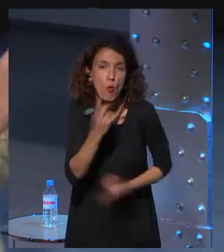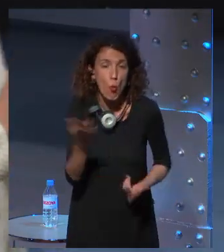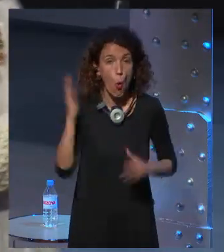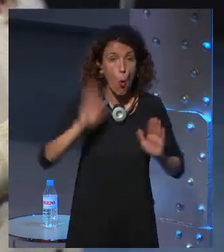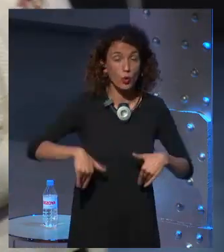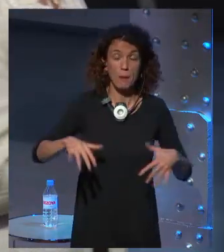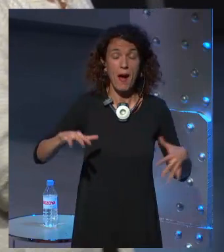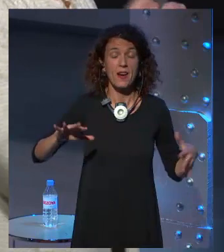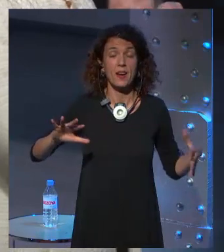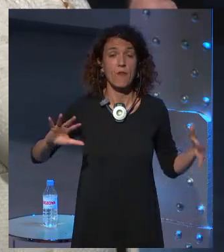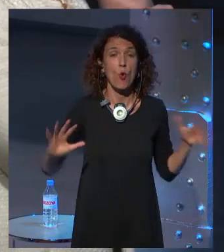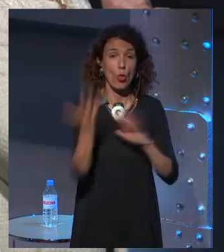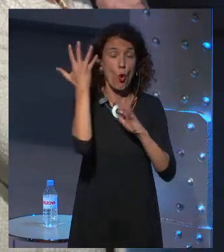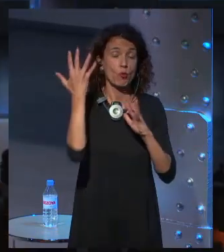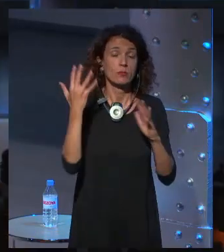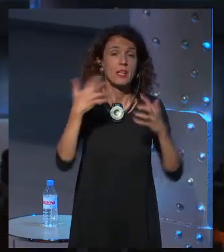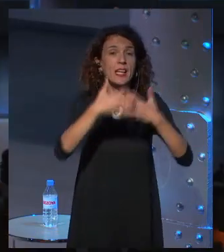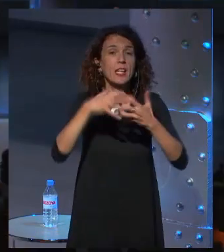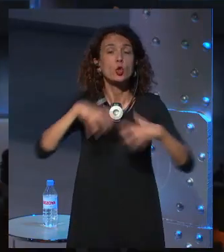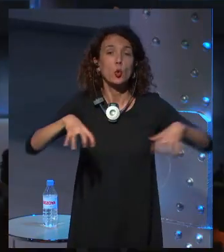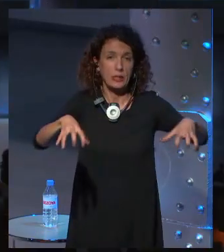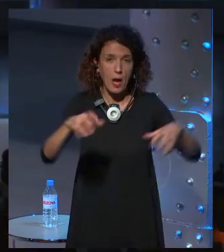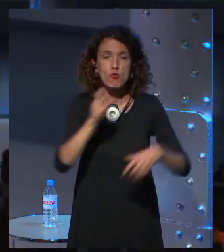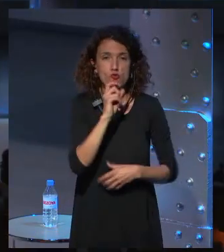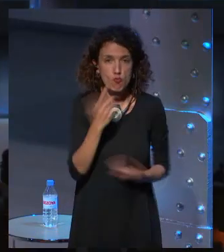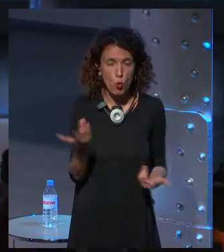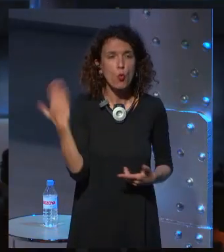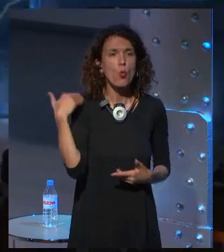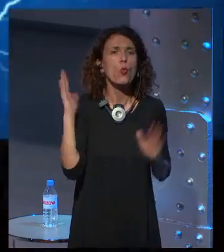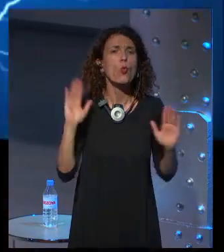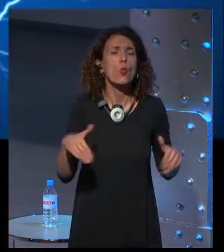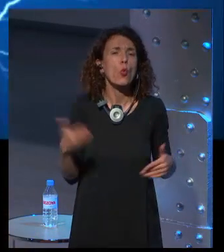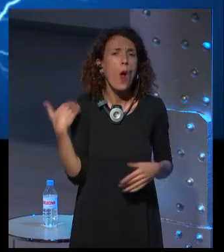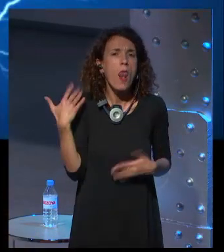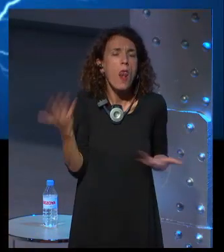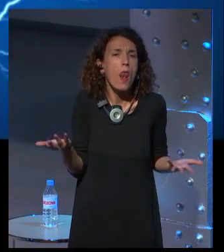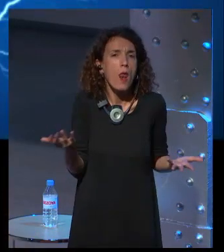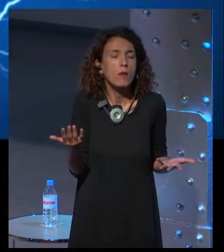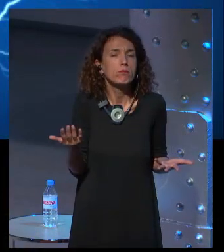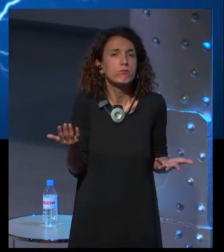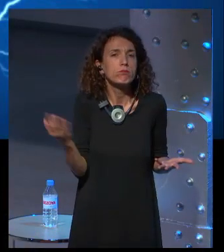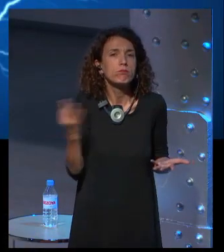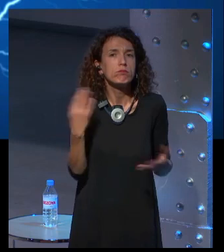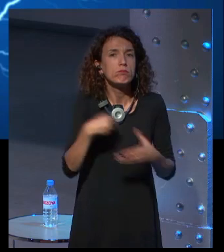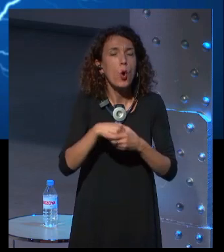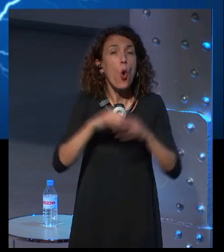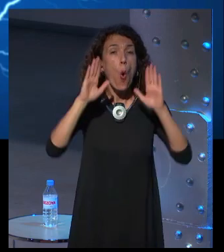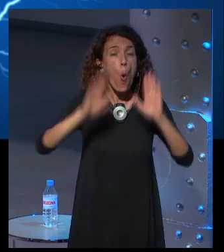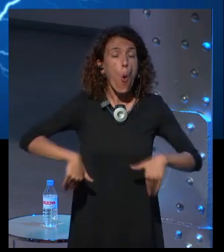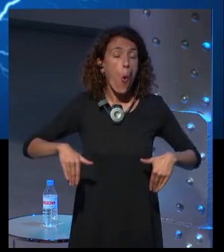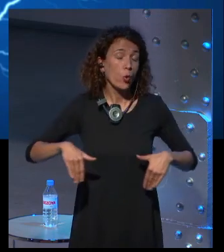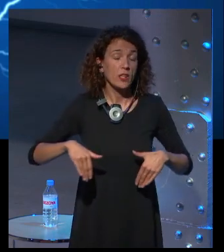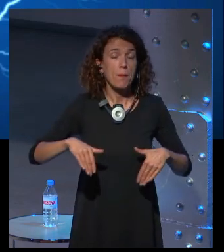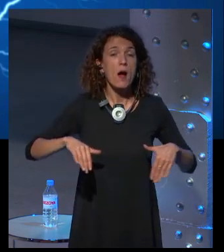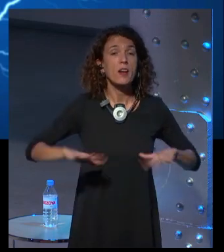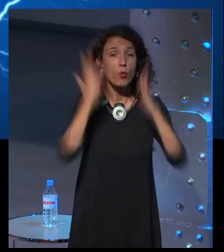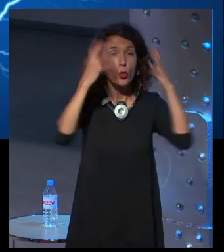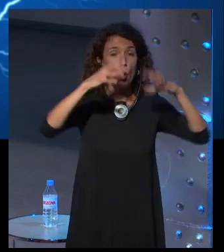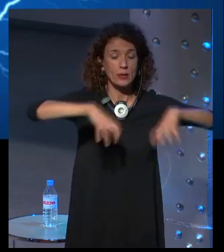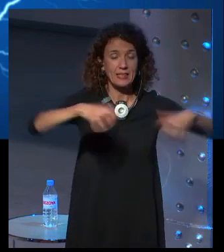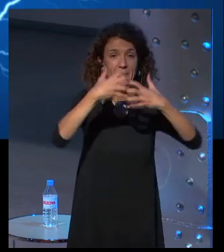revolution. What was the last industrial revolution particularly good at? Right, when we think about the steam engine, when we